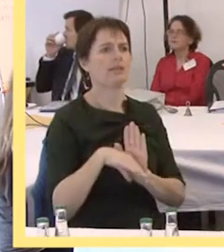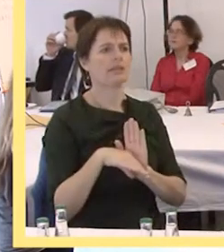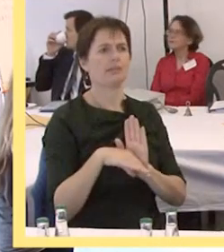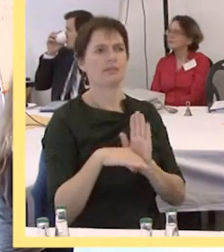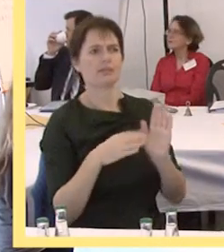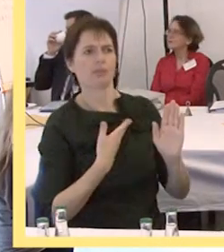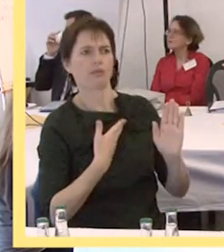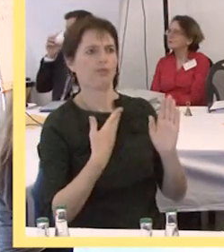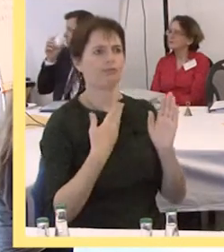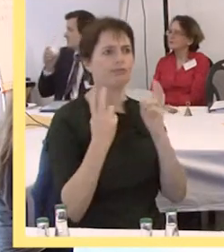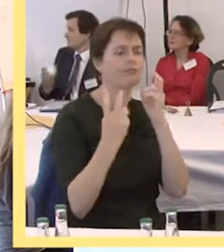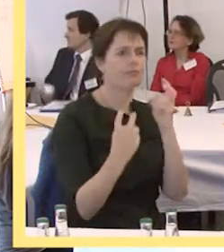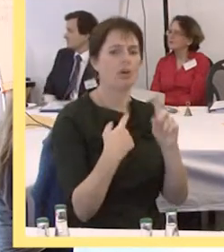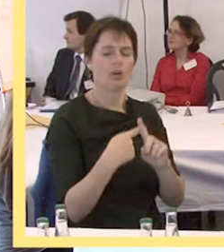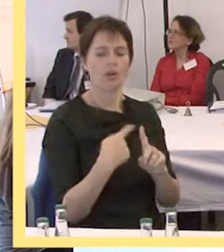are,